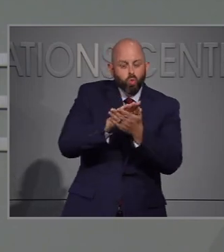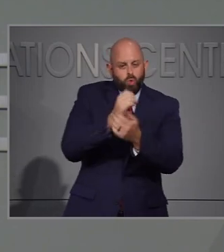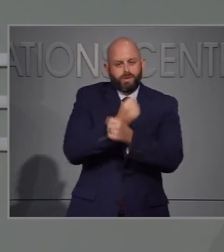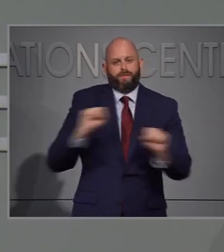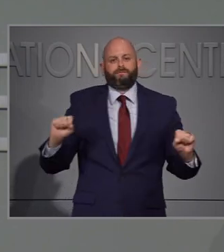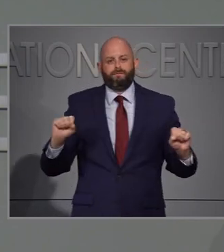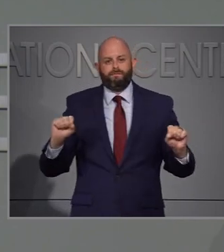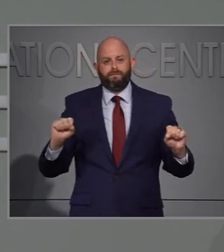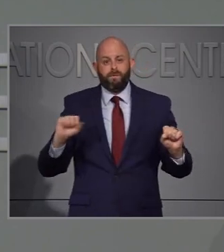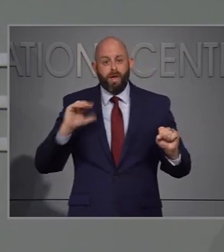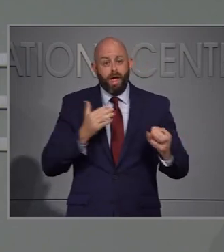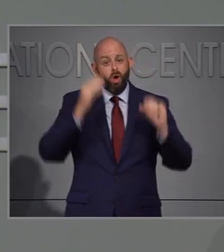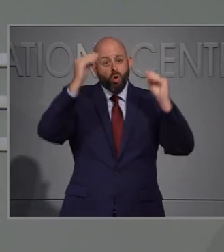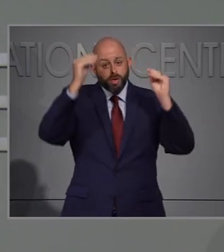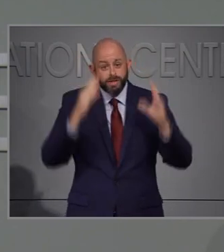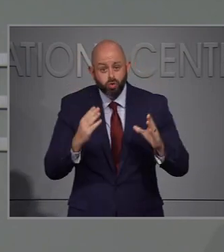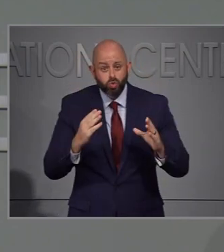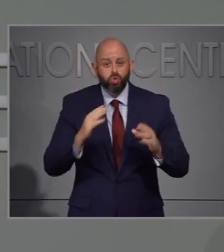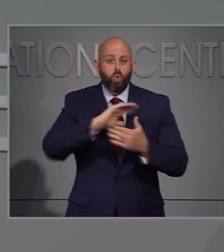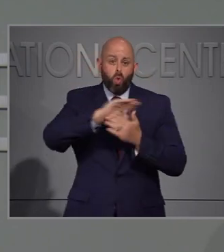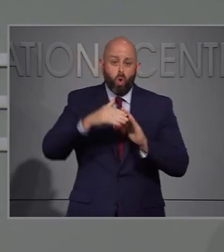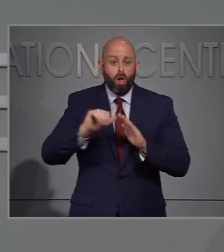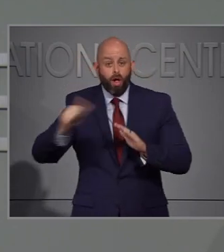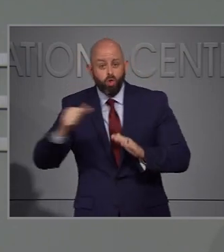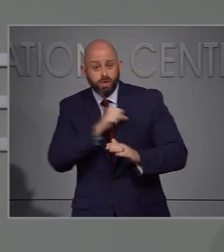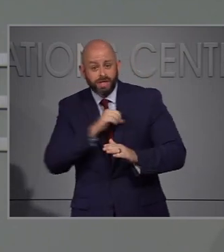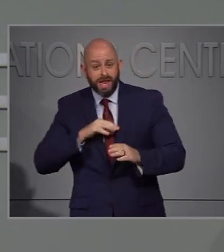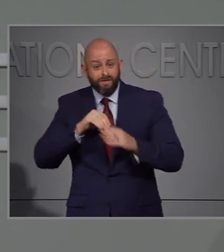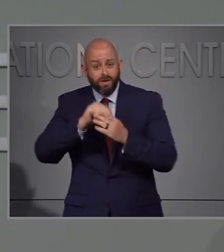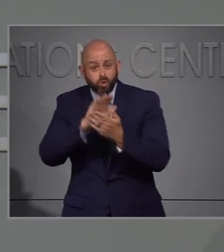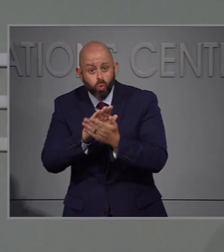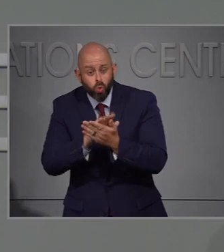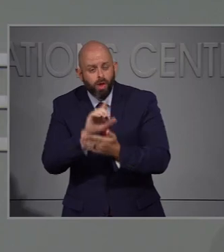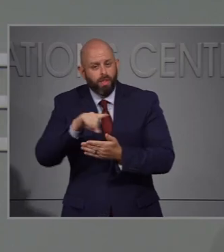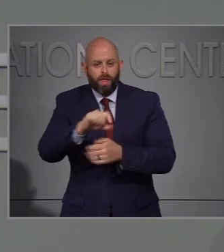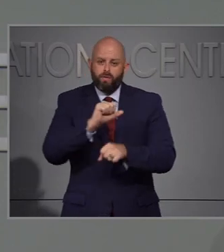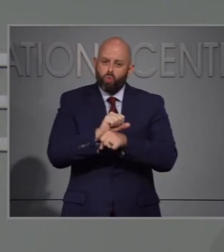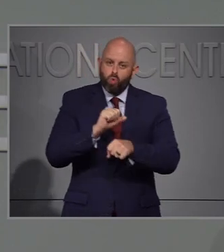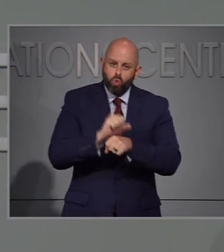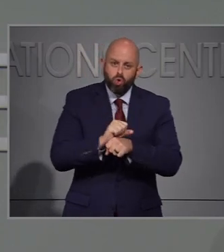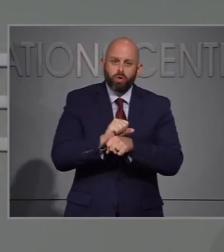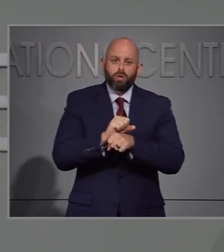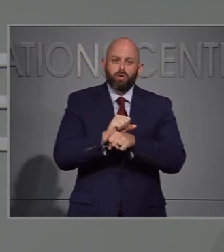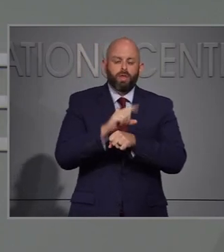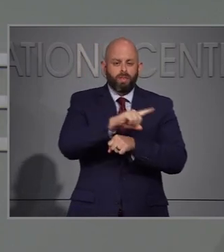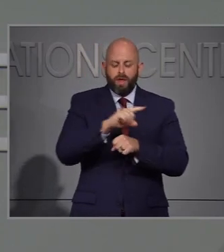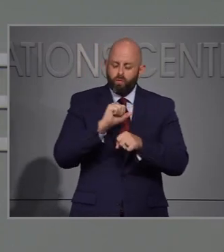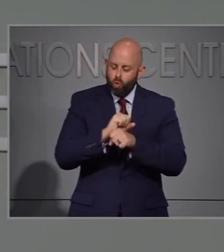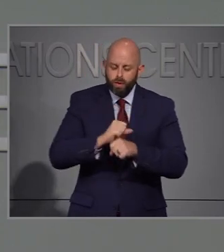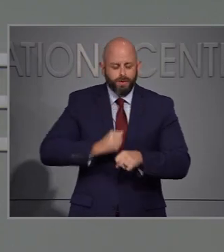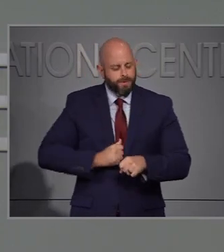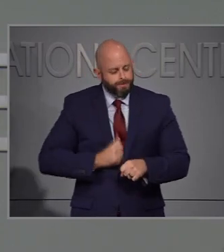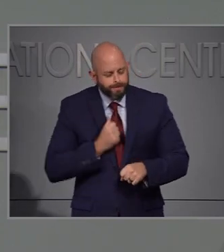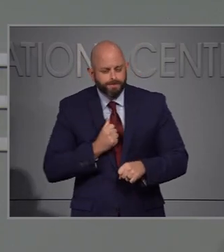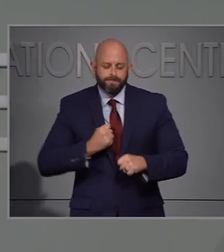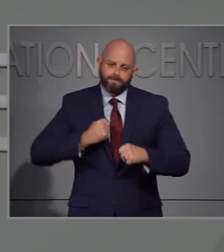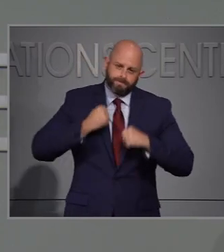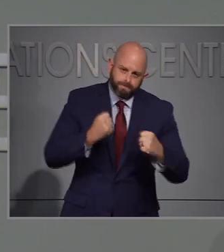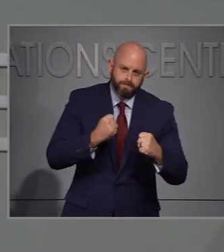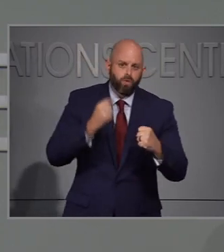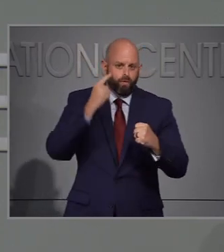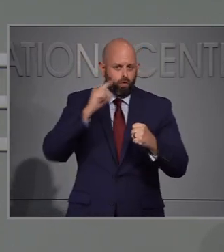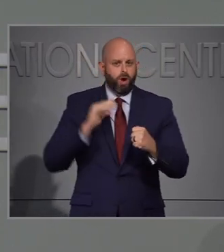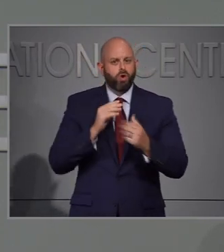Our educators and all other school personnel have worked with sacrifice and courage throughout this pandemic, and